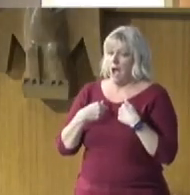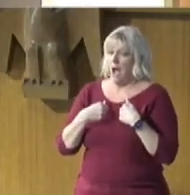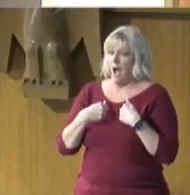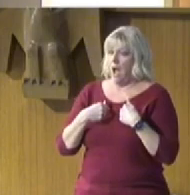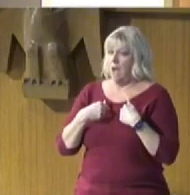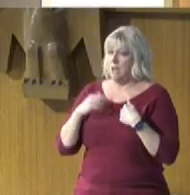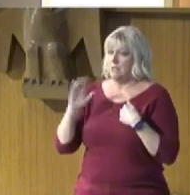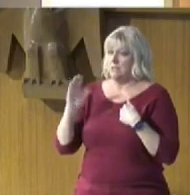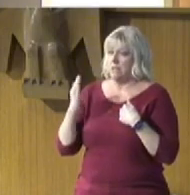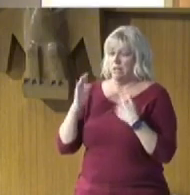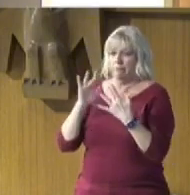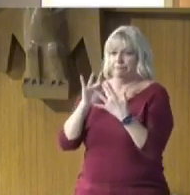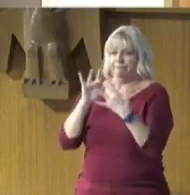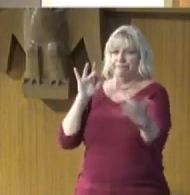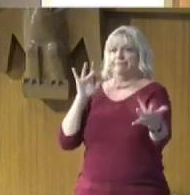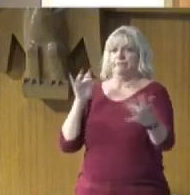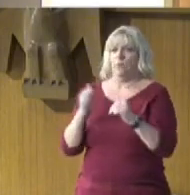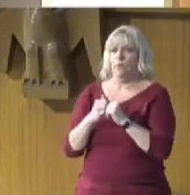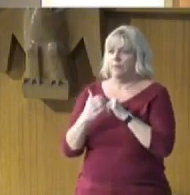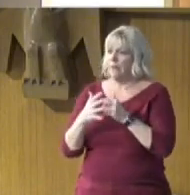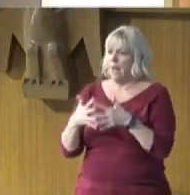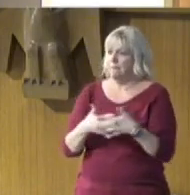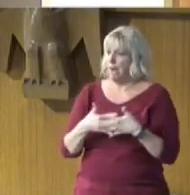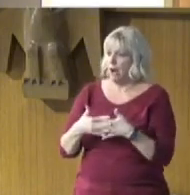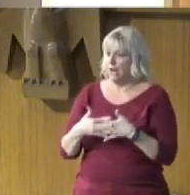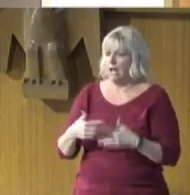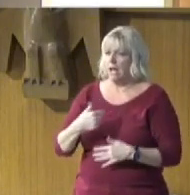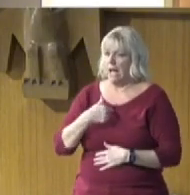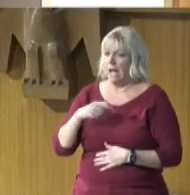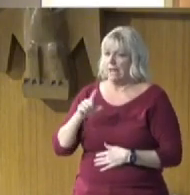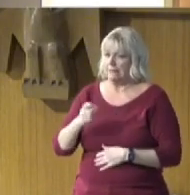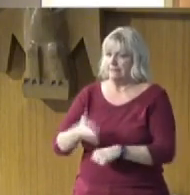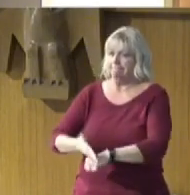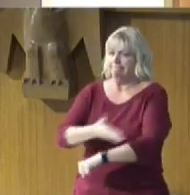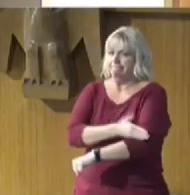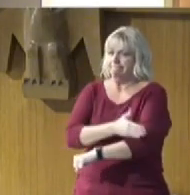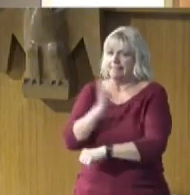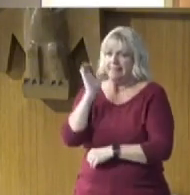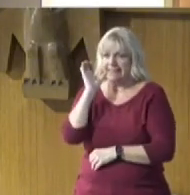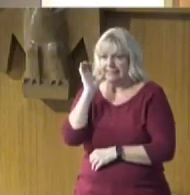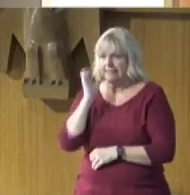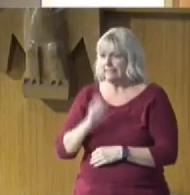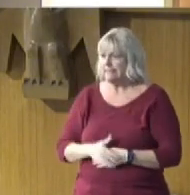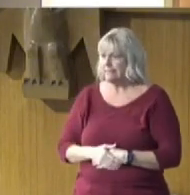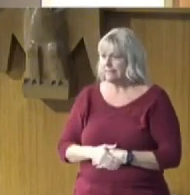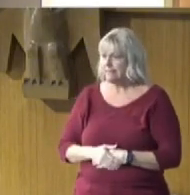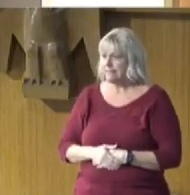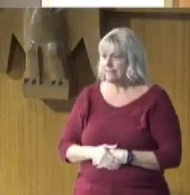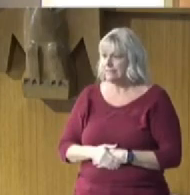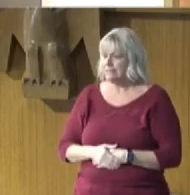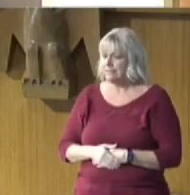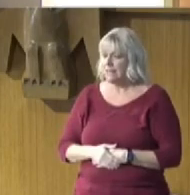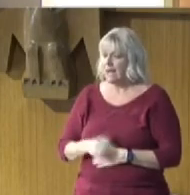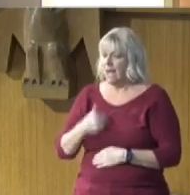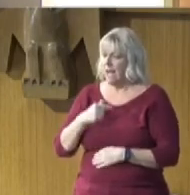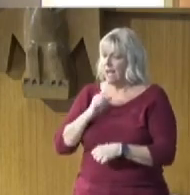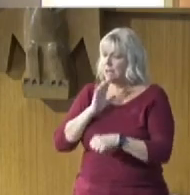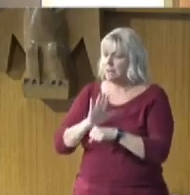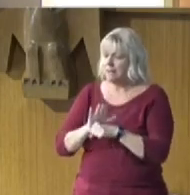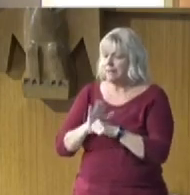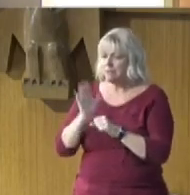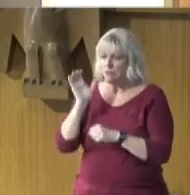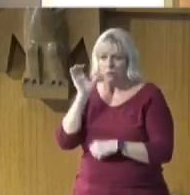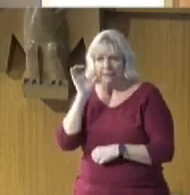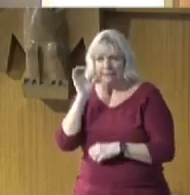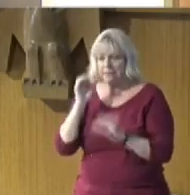America. I feel like I need to listen more. And I am committed to listening more going